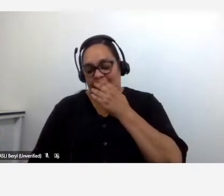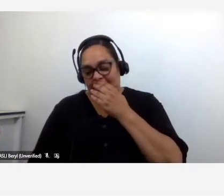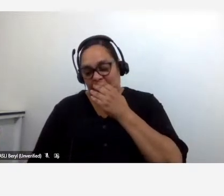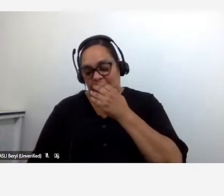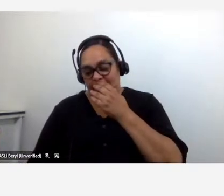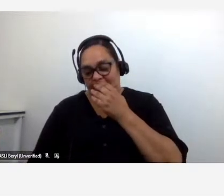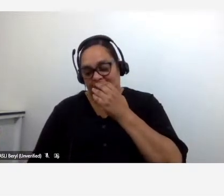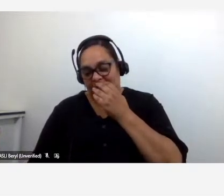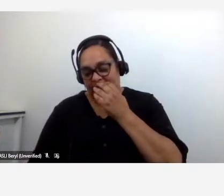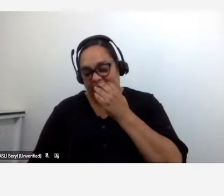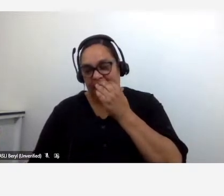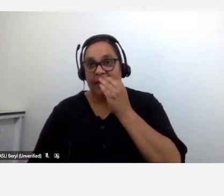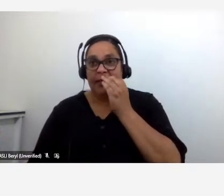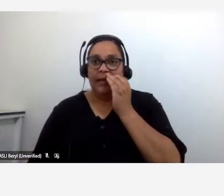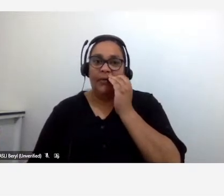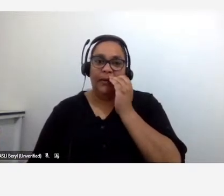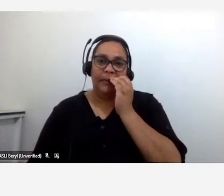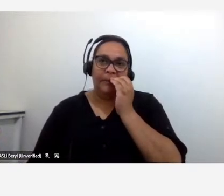This